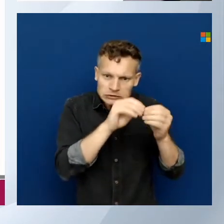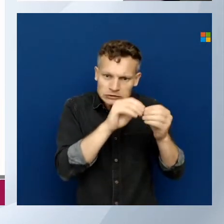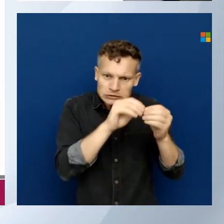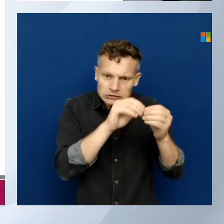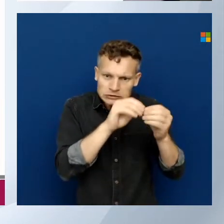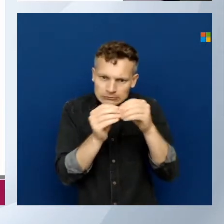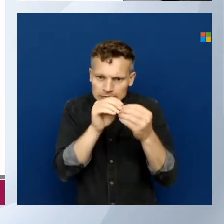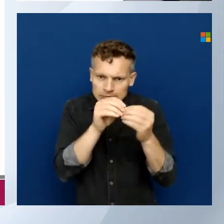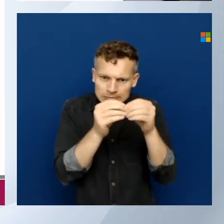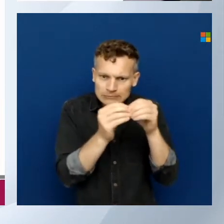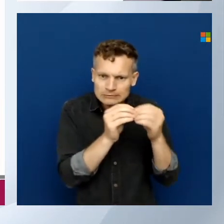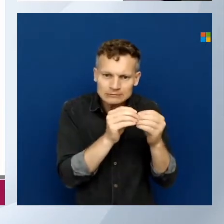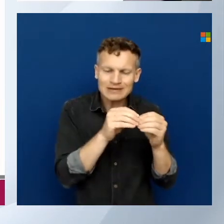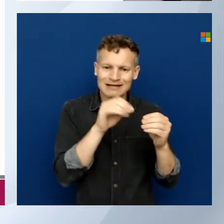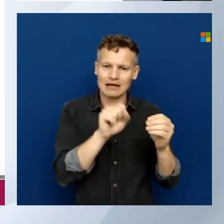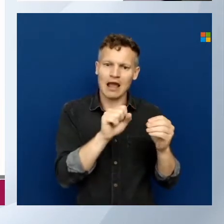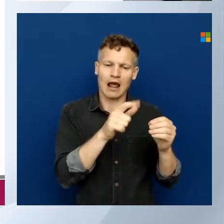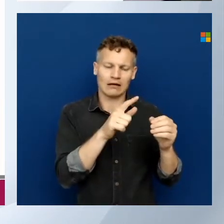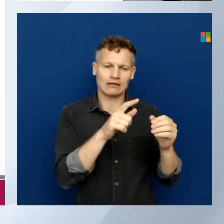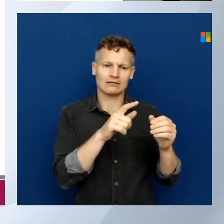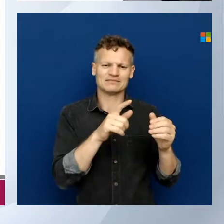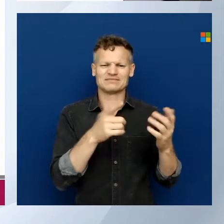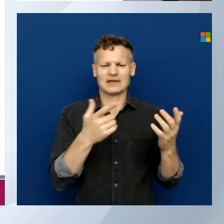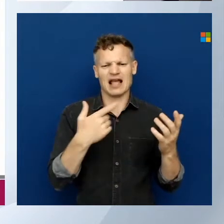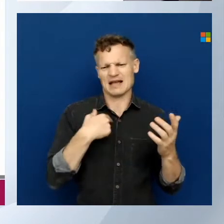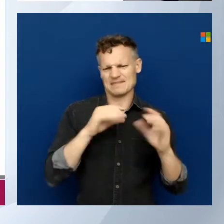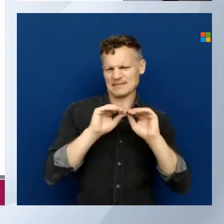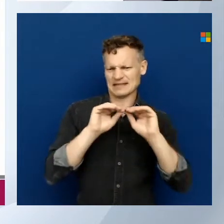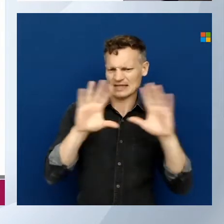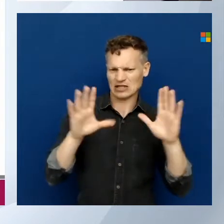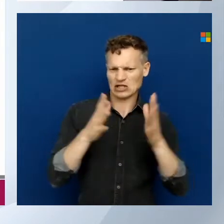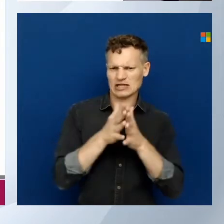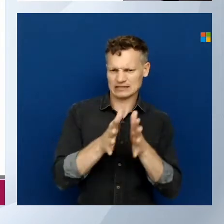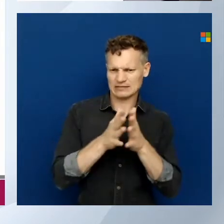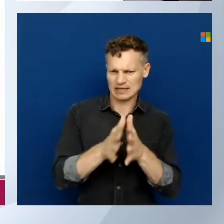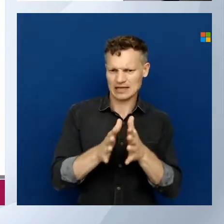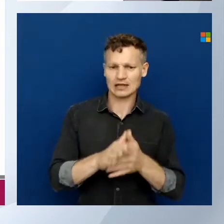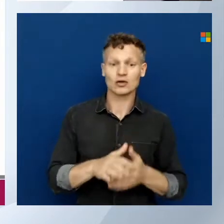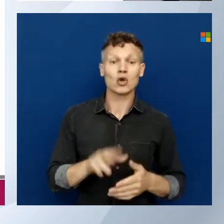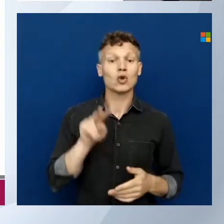bit more clear, if we're looking at network, it's not just your